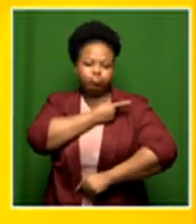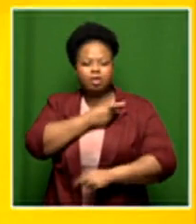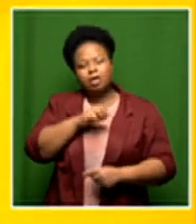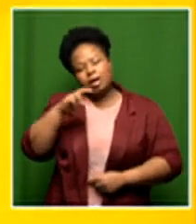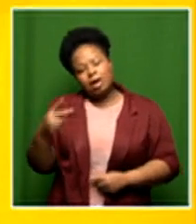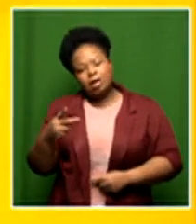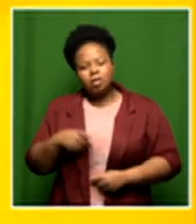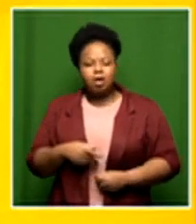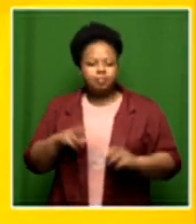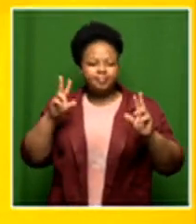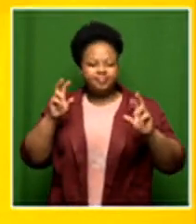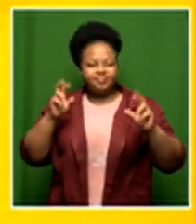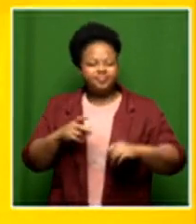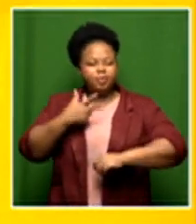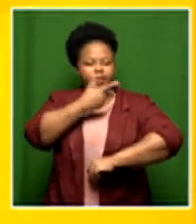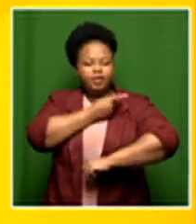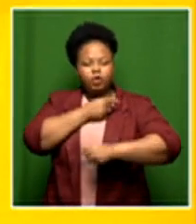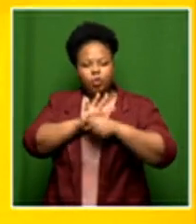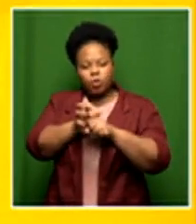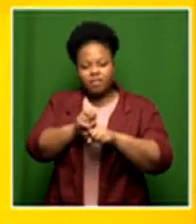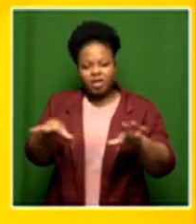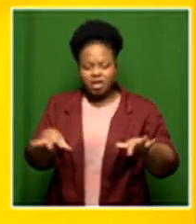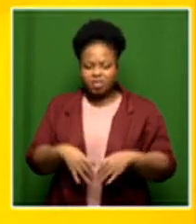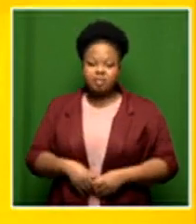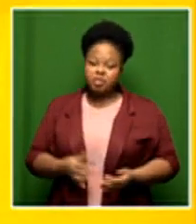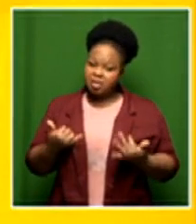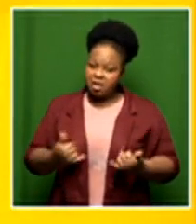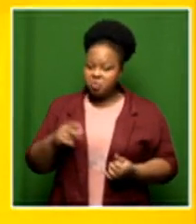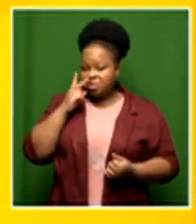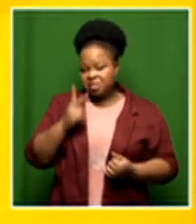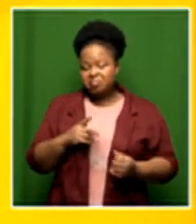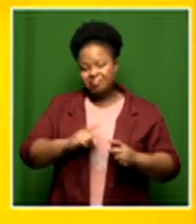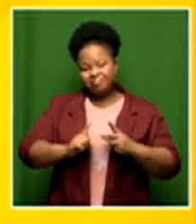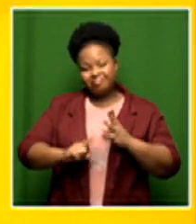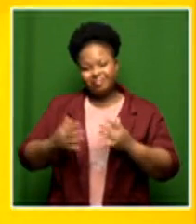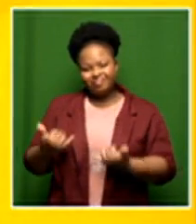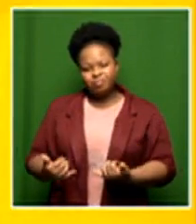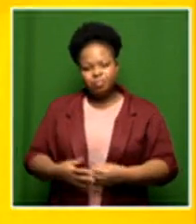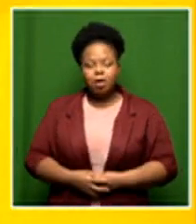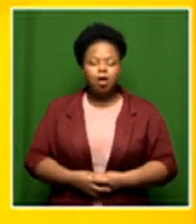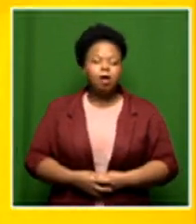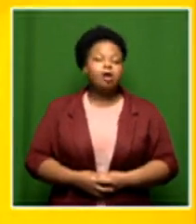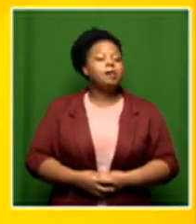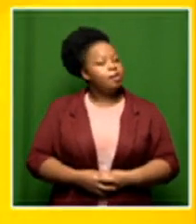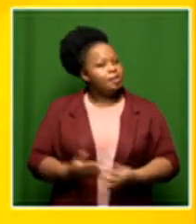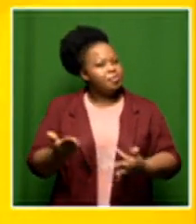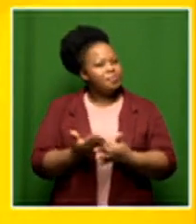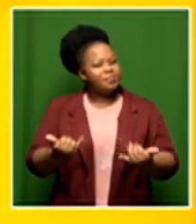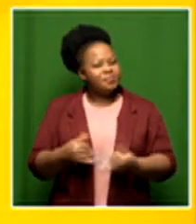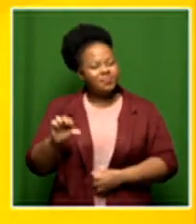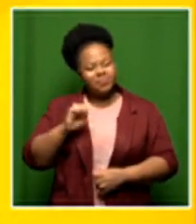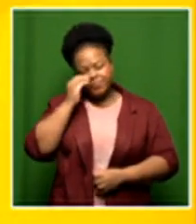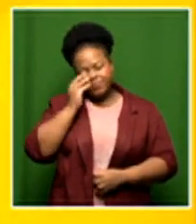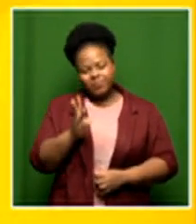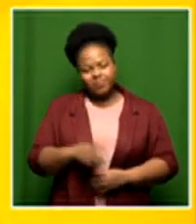and also the rollout or non-existent rollout currently and other COVID-19 related issues. Let's take a quick break